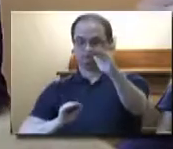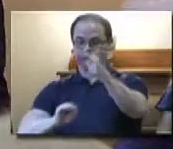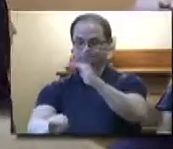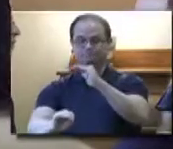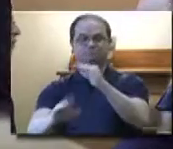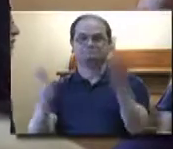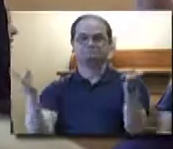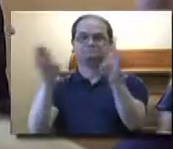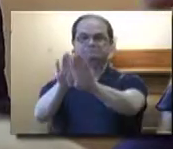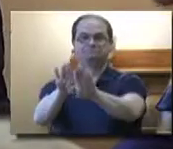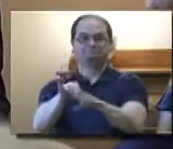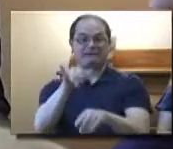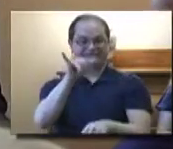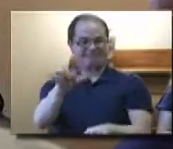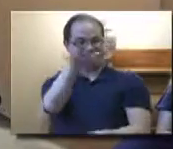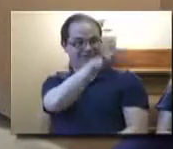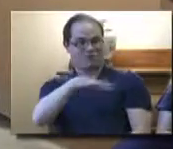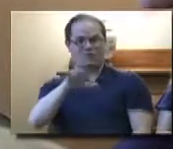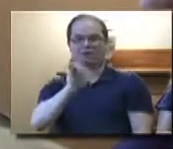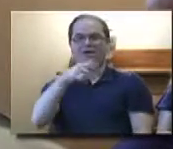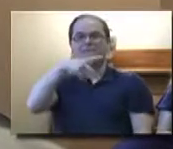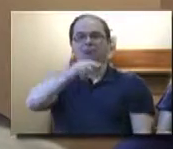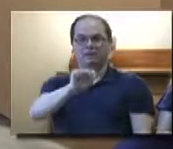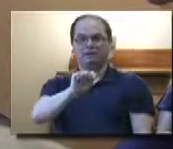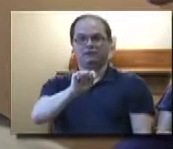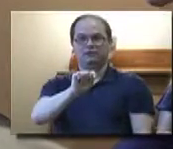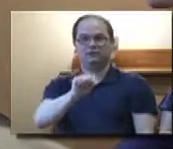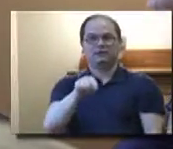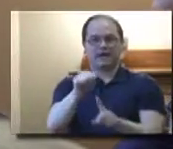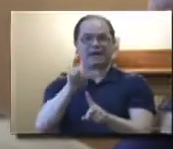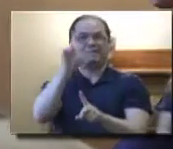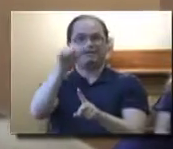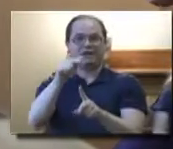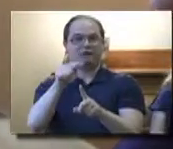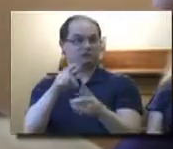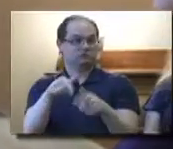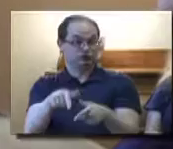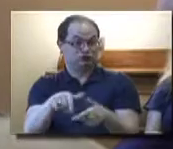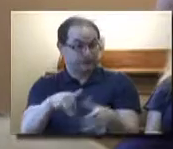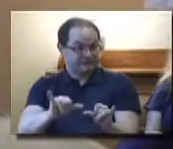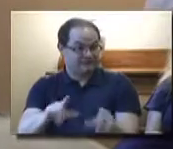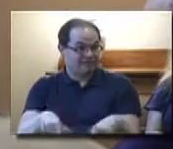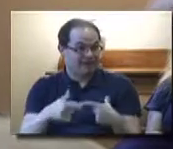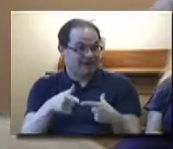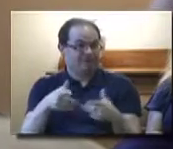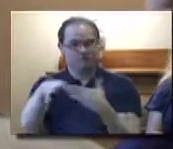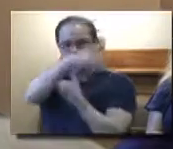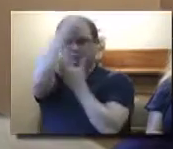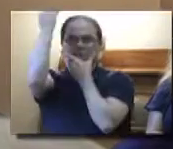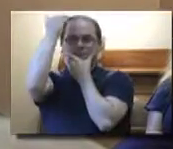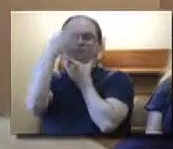her apartment, where she finally suffocated to death.